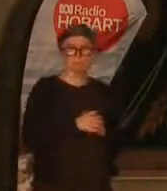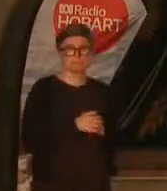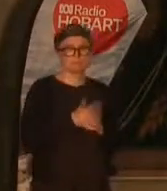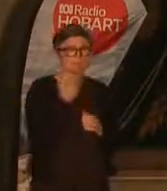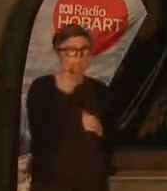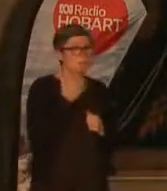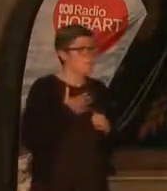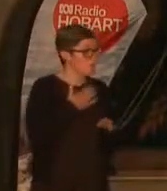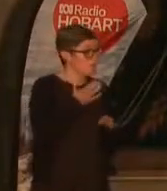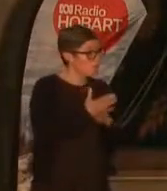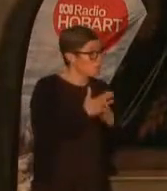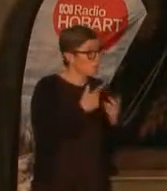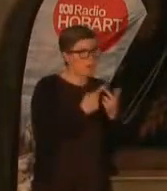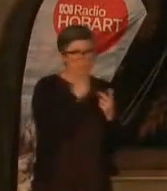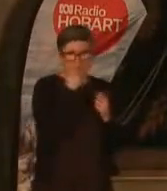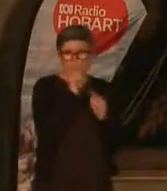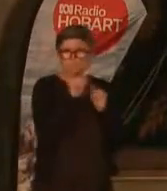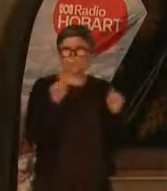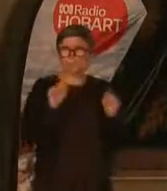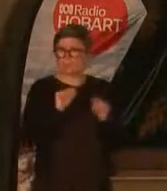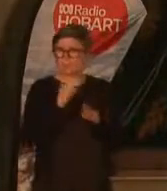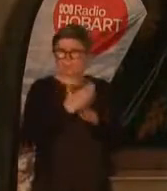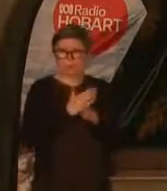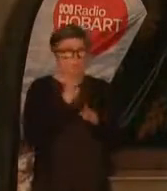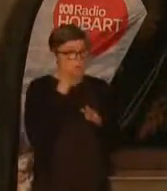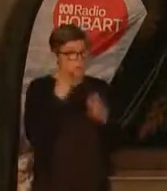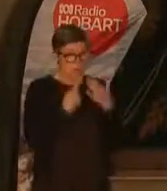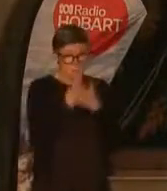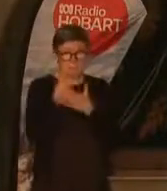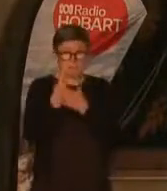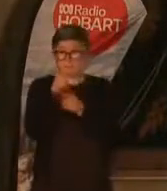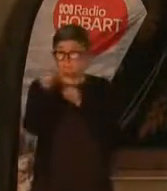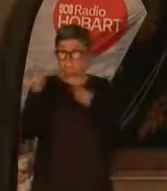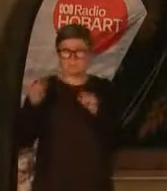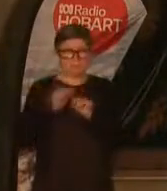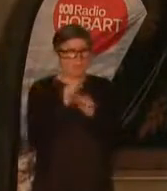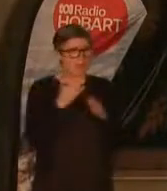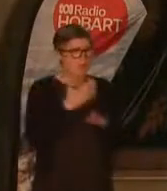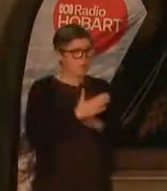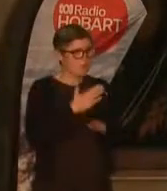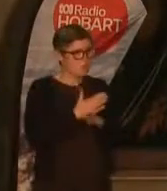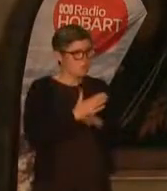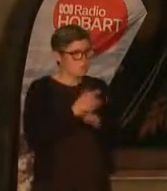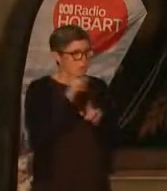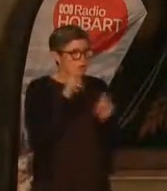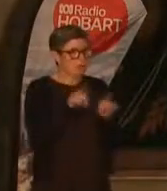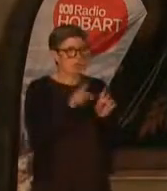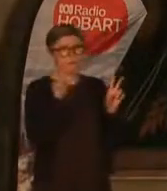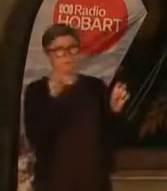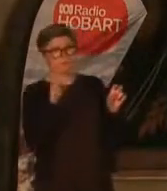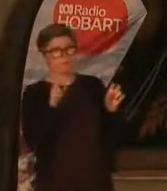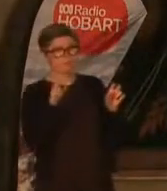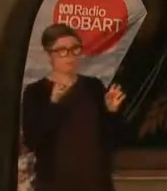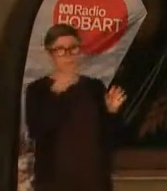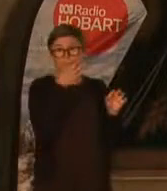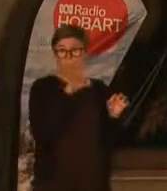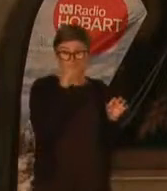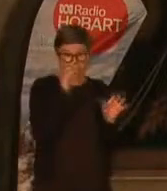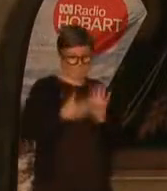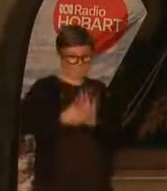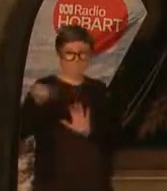work and other people's work, and I know this happens all over, is somehow deemed as if it's free and can be taken, and